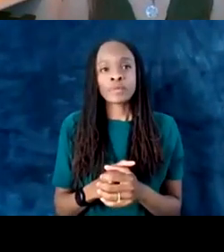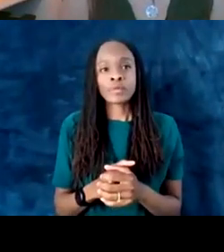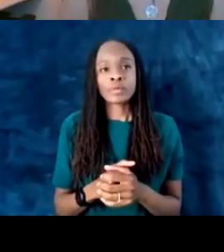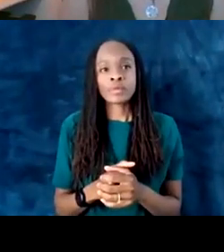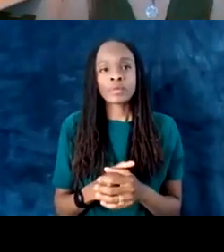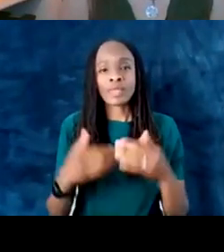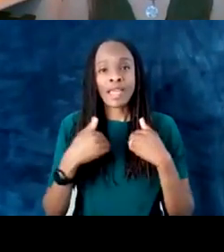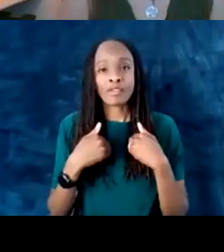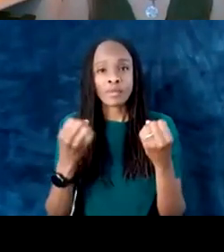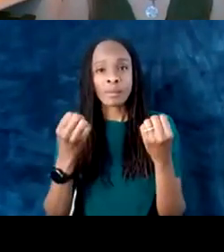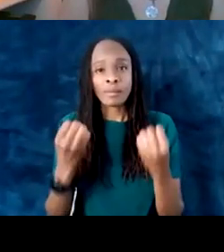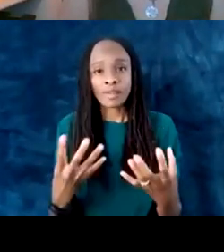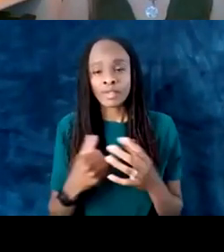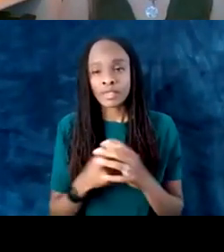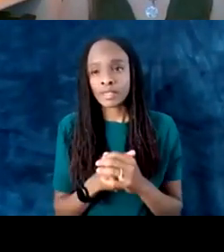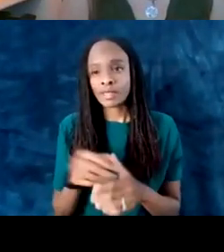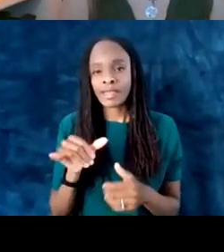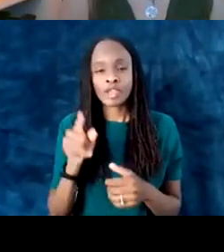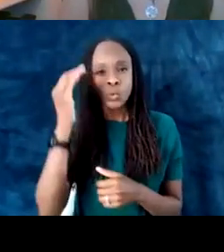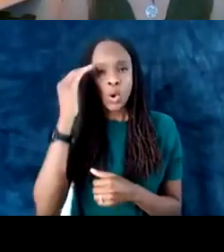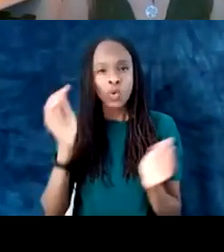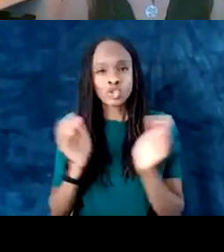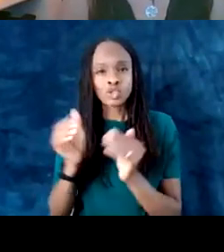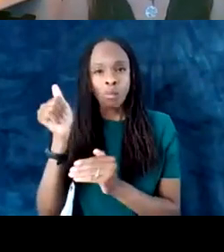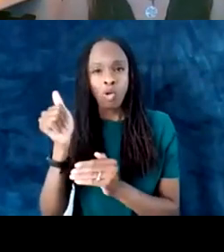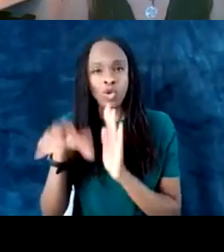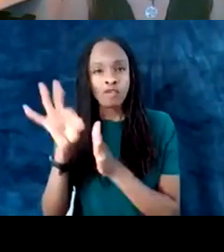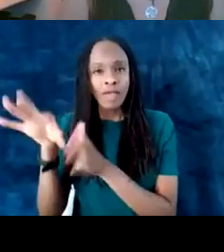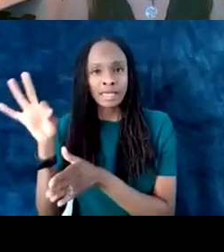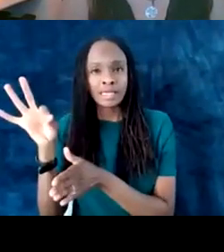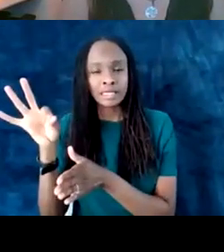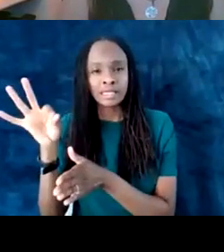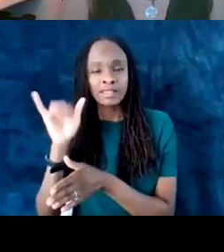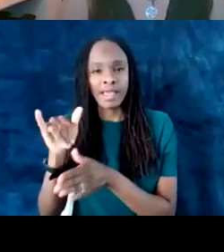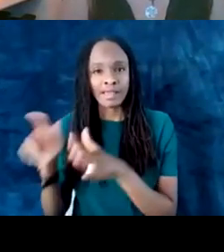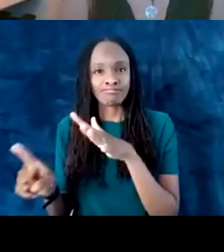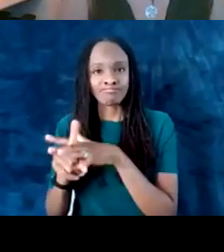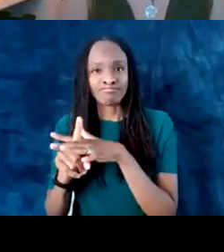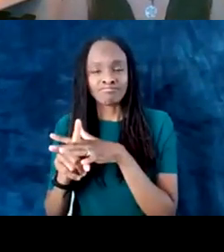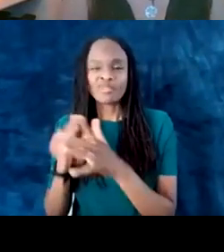There's a number of smaller kind of findings that emerged through it,